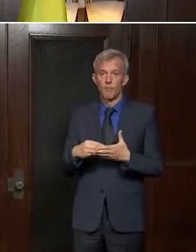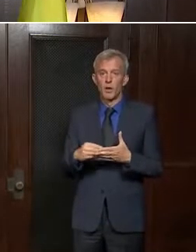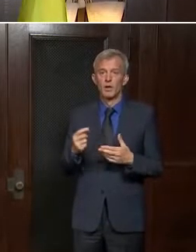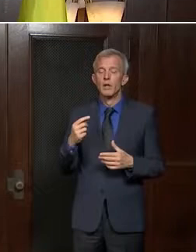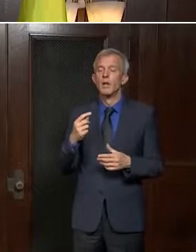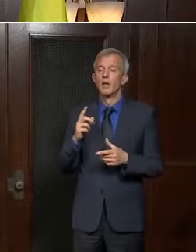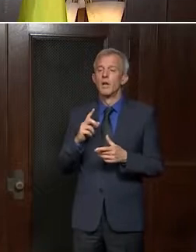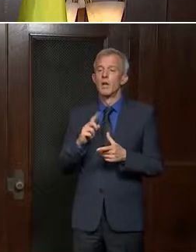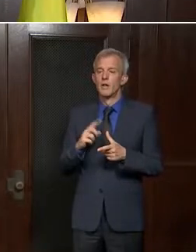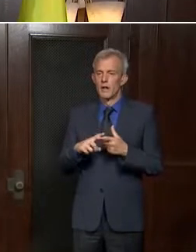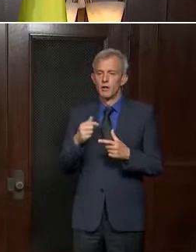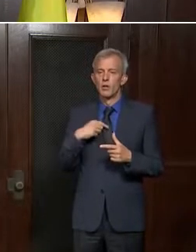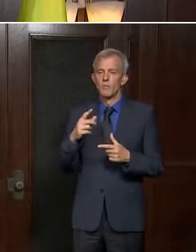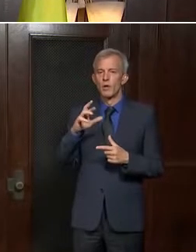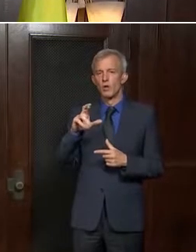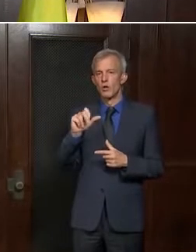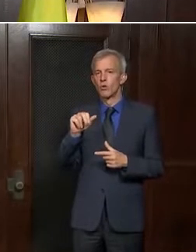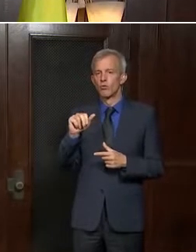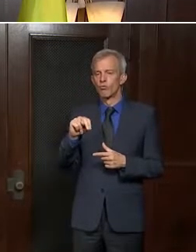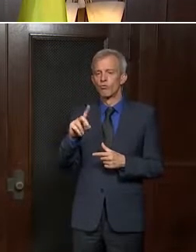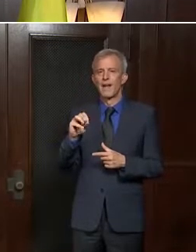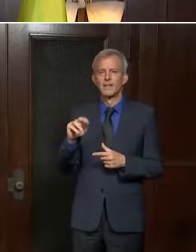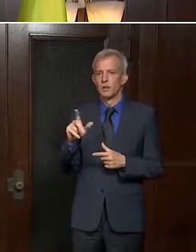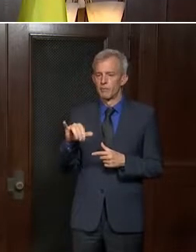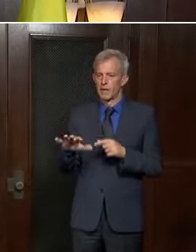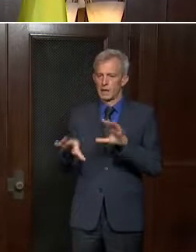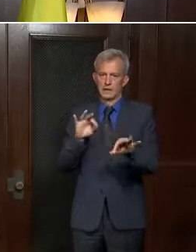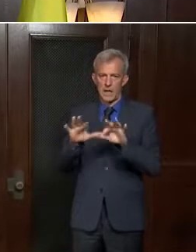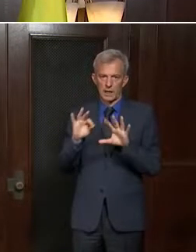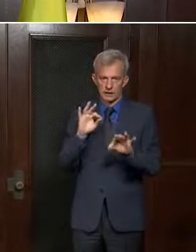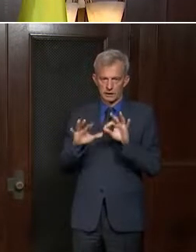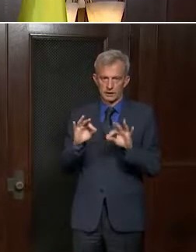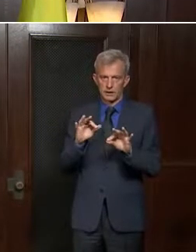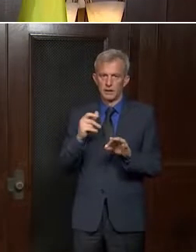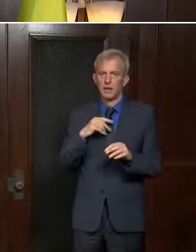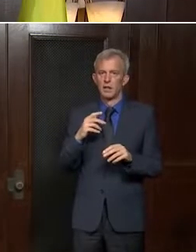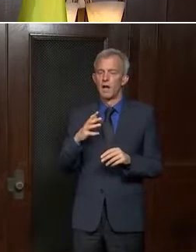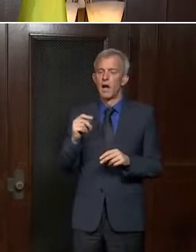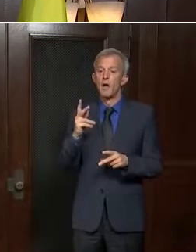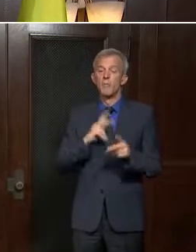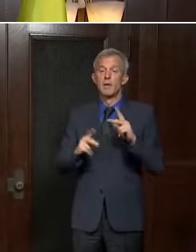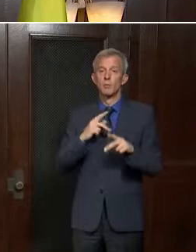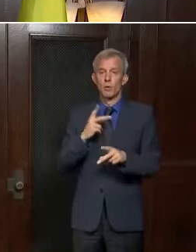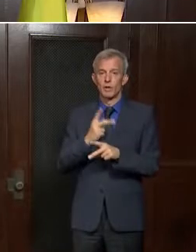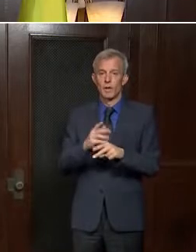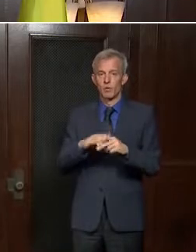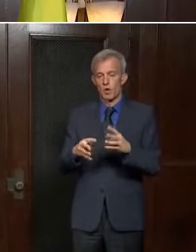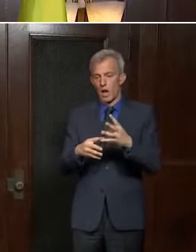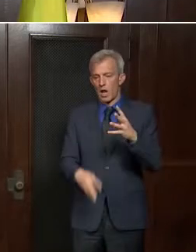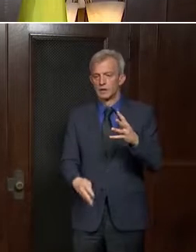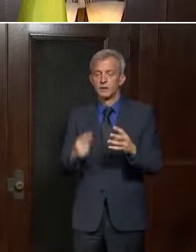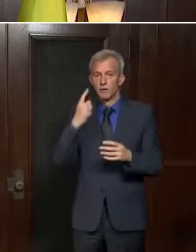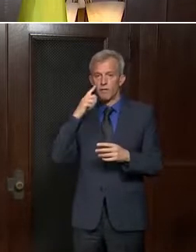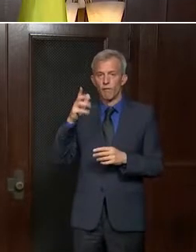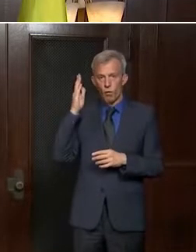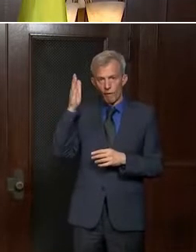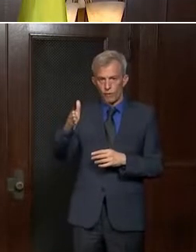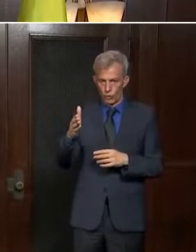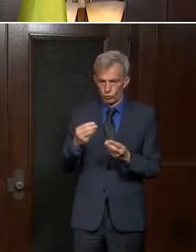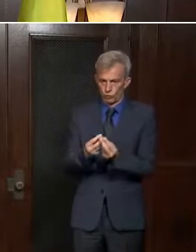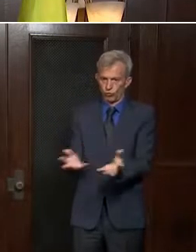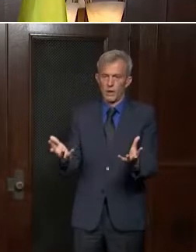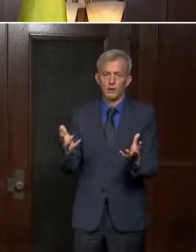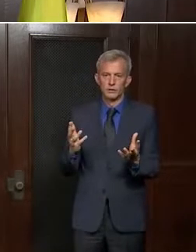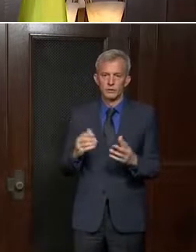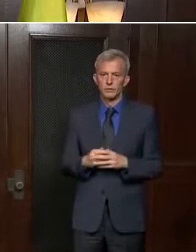randomly selected from among the qualified individuals for this round, and folks will be kept in that list for hopefully future rounds as well.